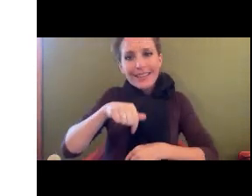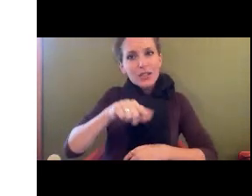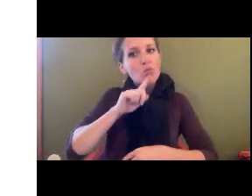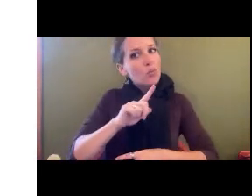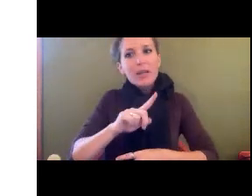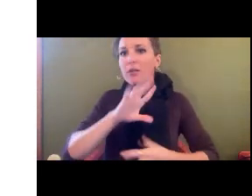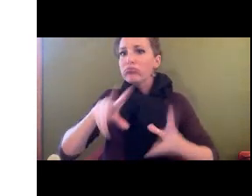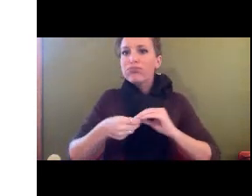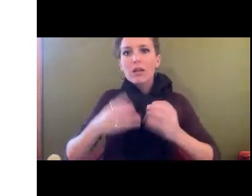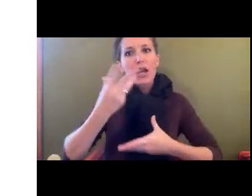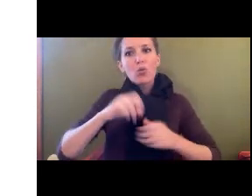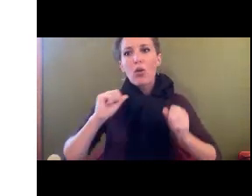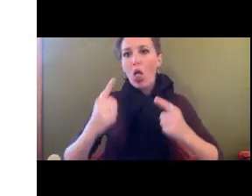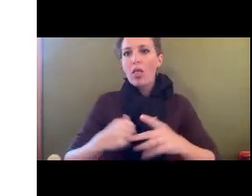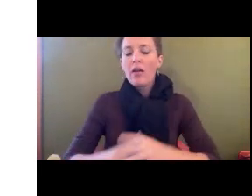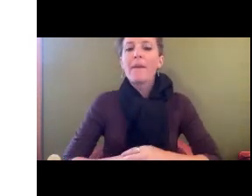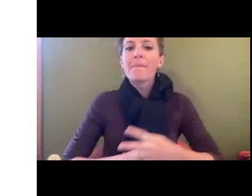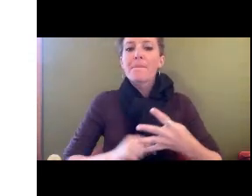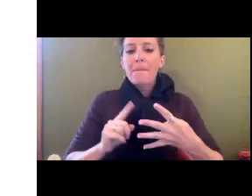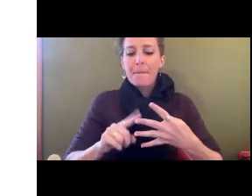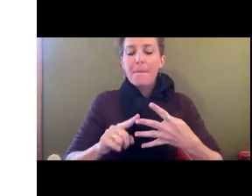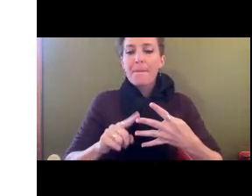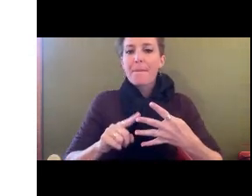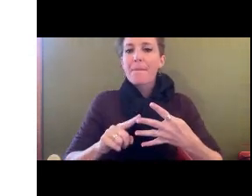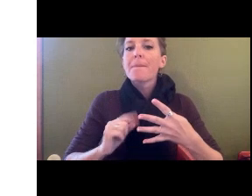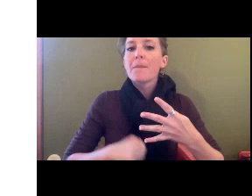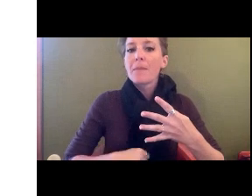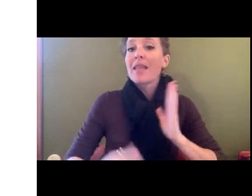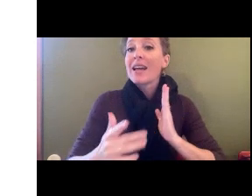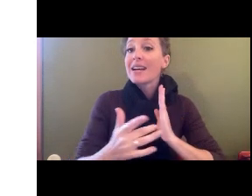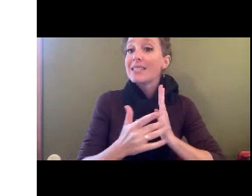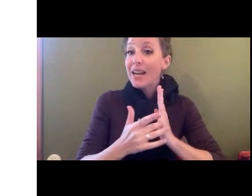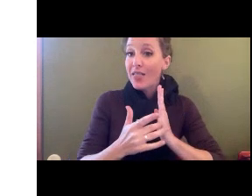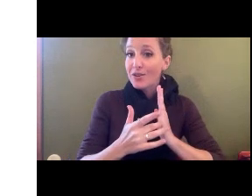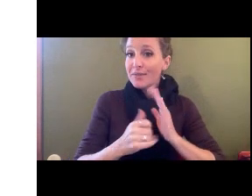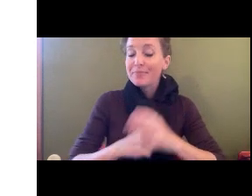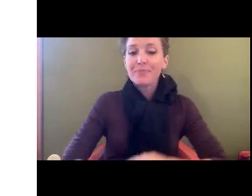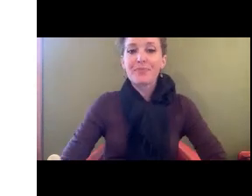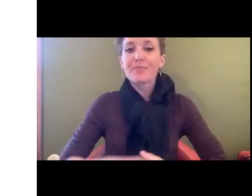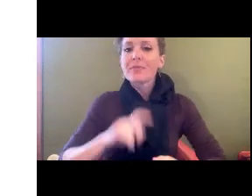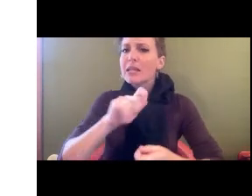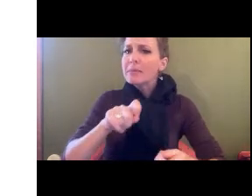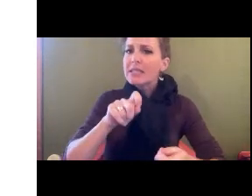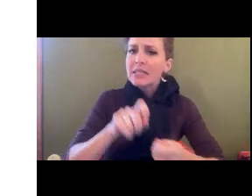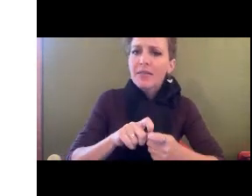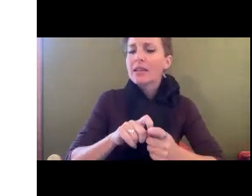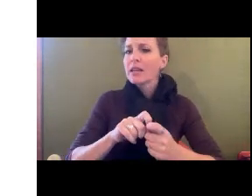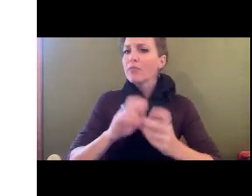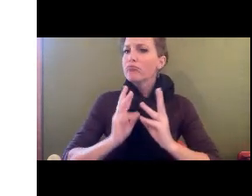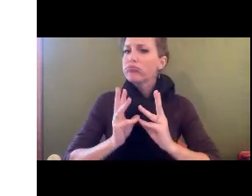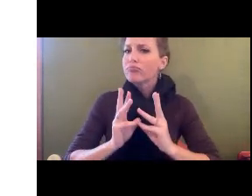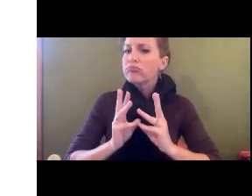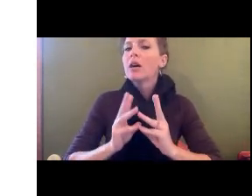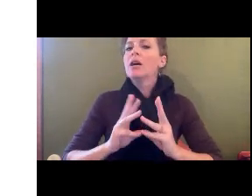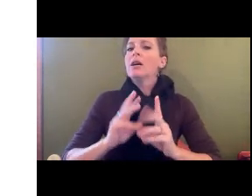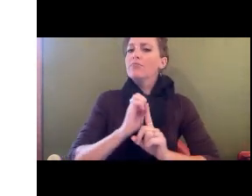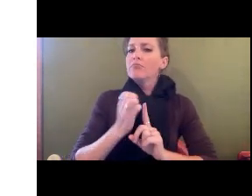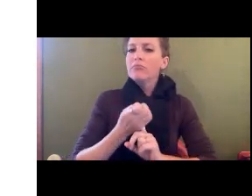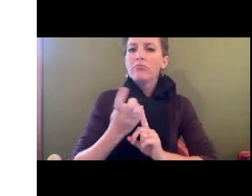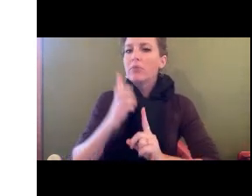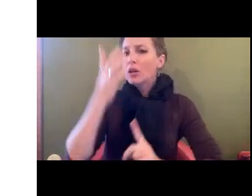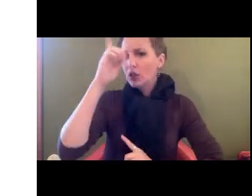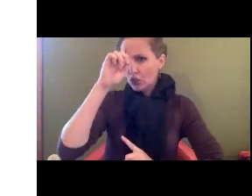second area that we're looking at and hoping to achieve progress on is in technology, and specifically climate smart technologies, and not just women's access